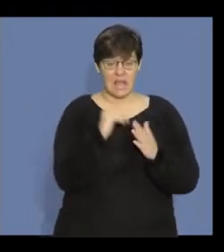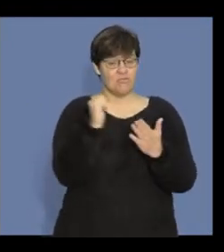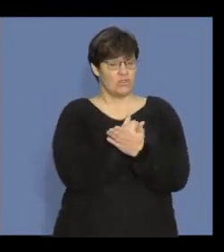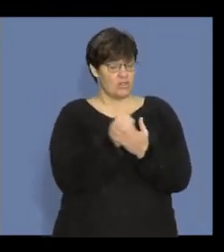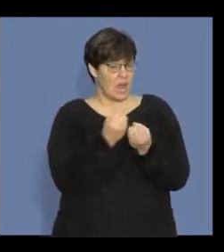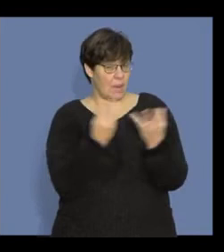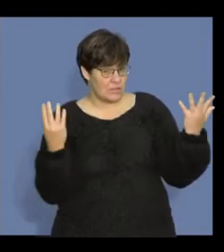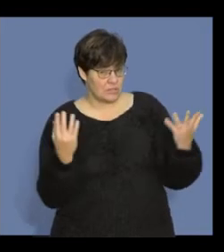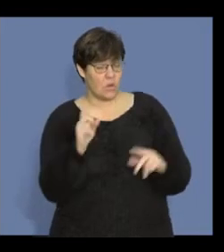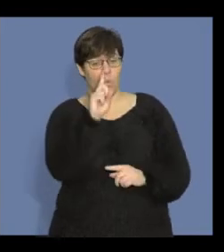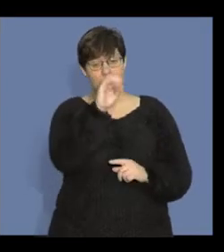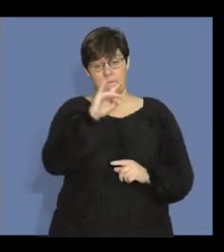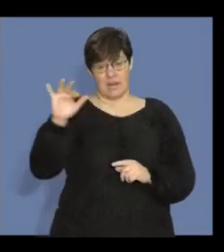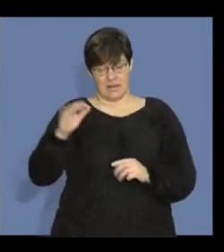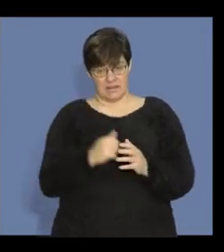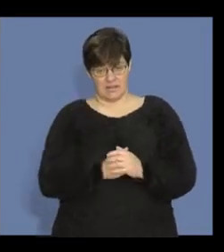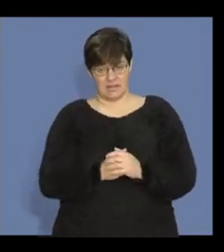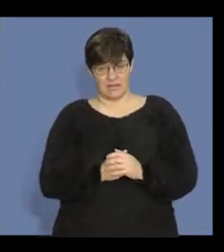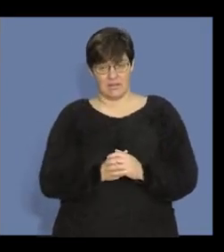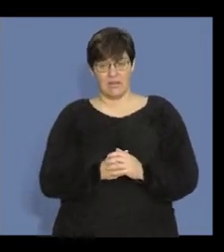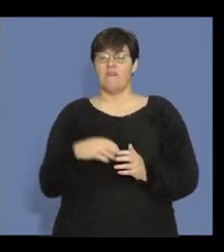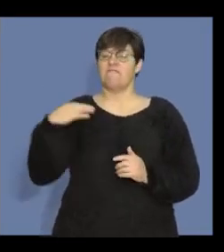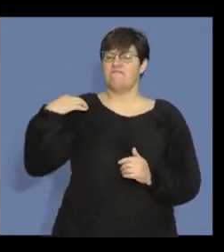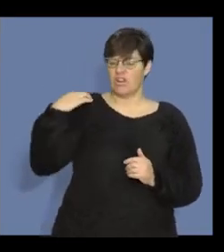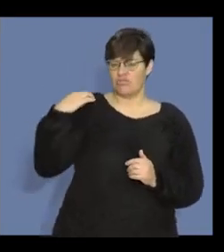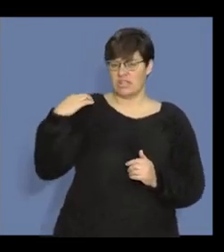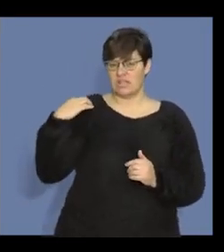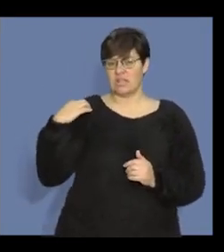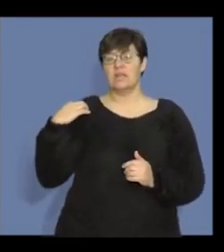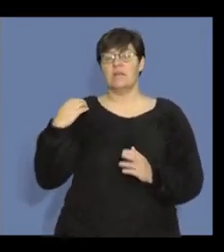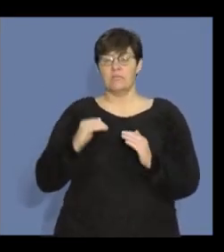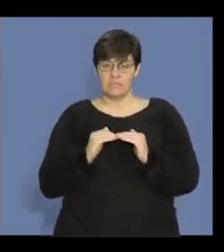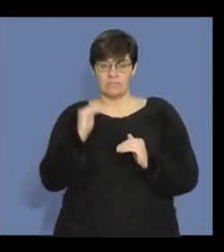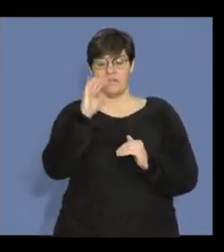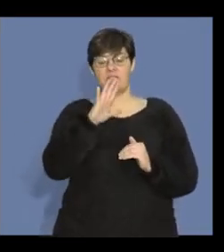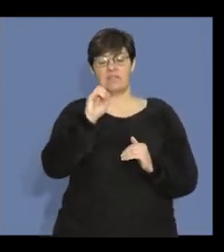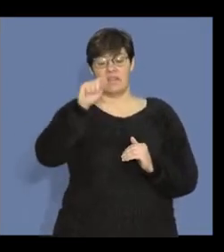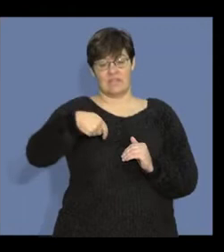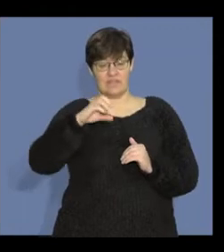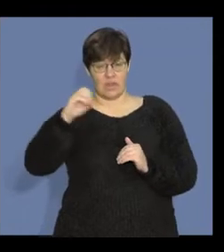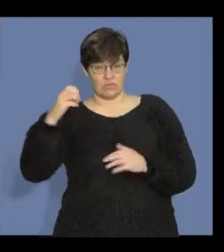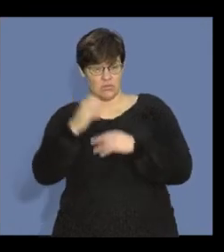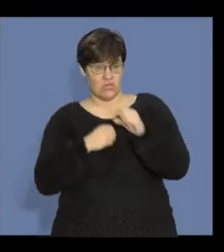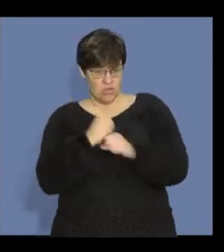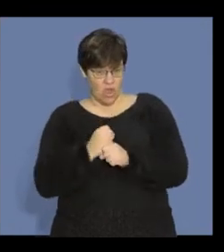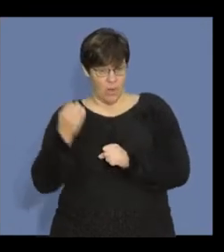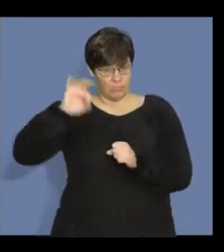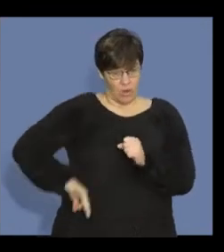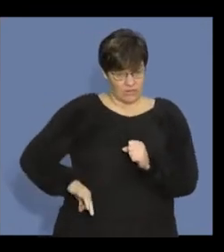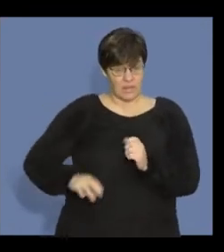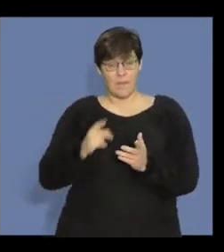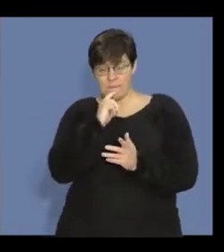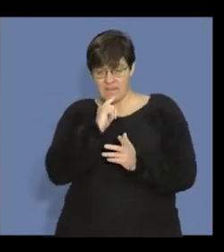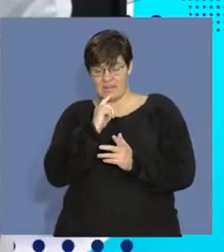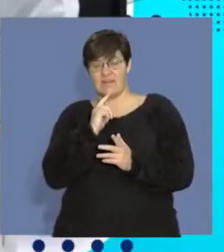registration is a million rand and voluntary it must be more than 50 000. so let's look at this question